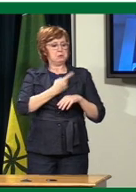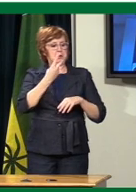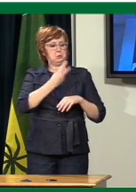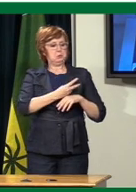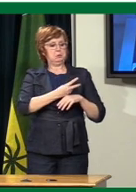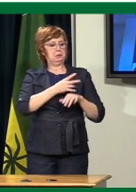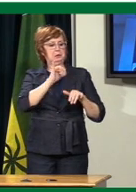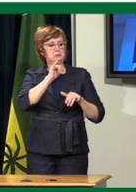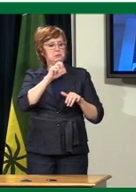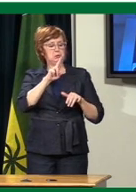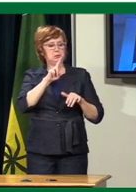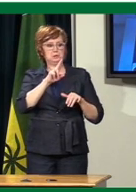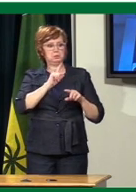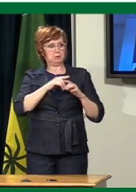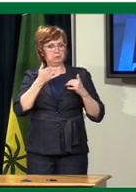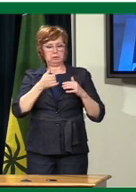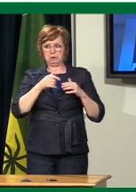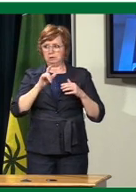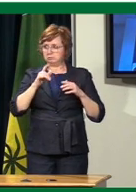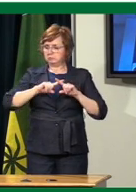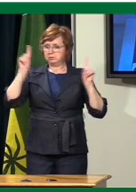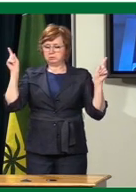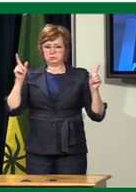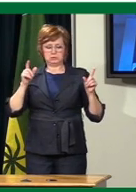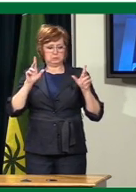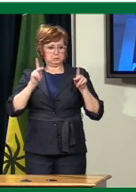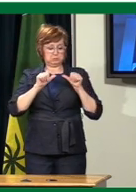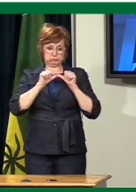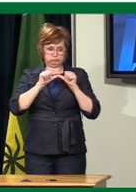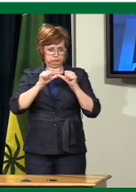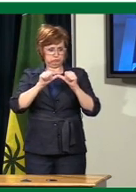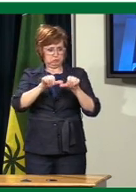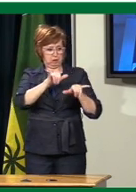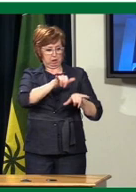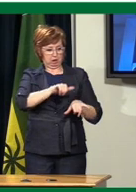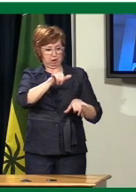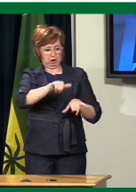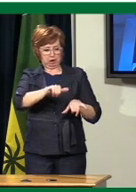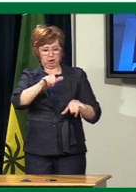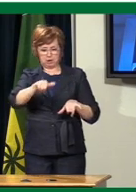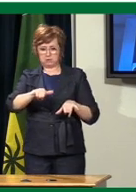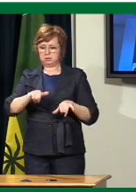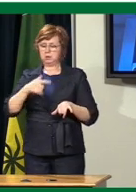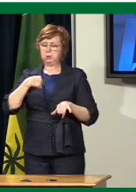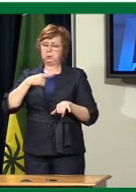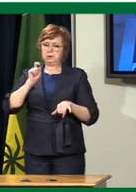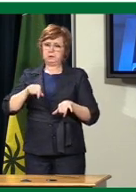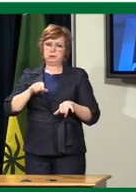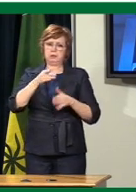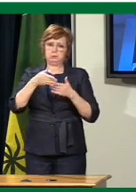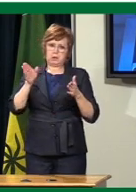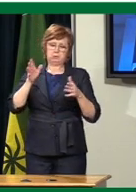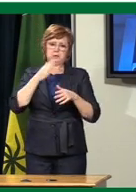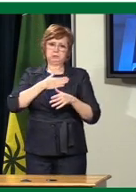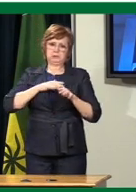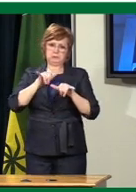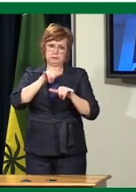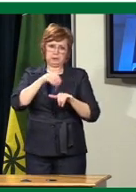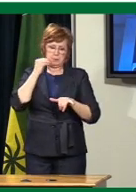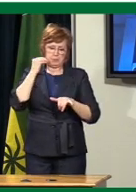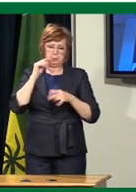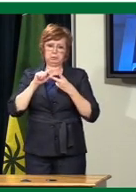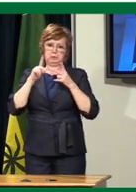continue for the weeks to come, and we really need the public to stay home, keep your bubbles small,